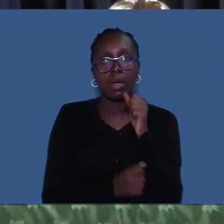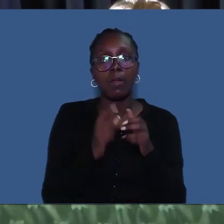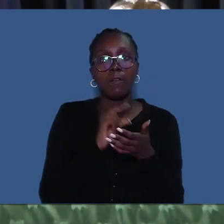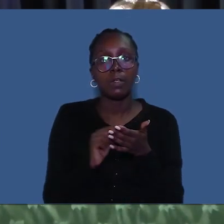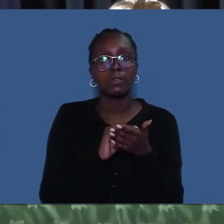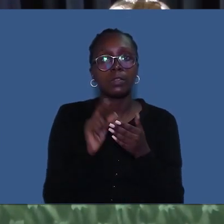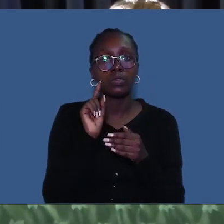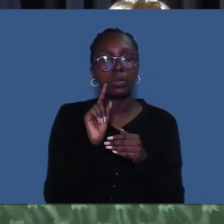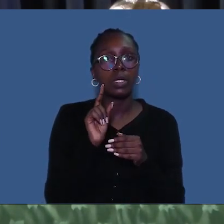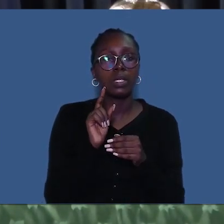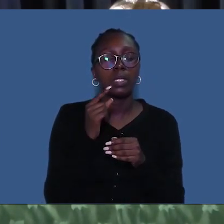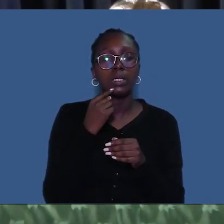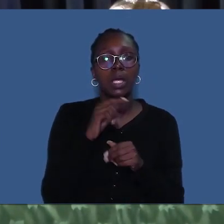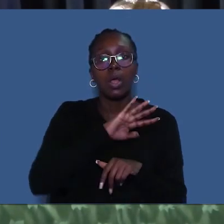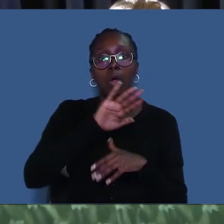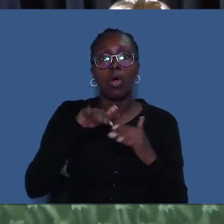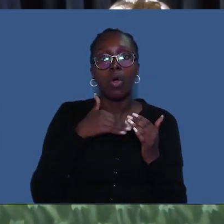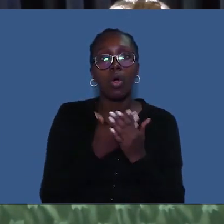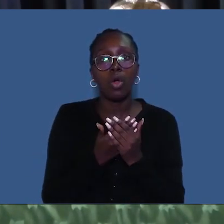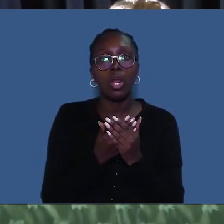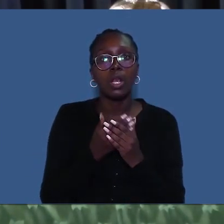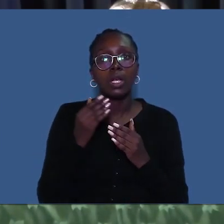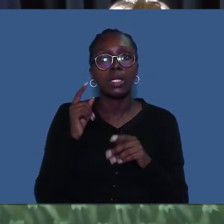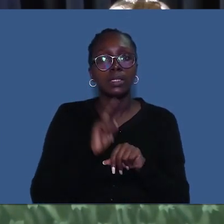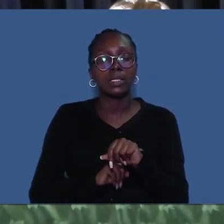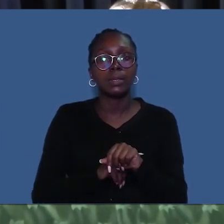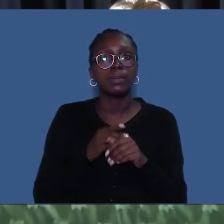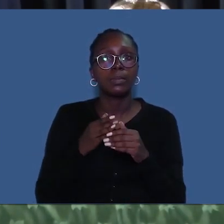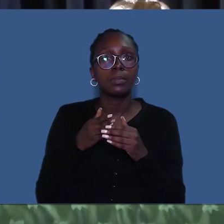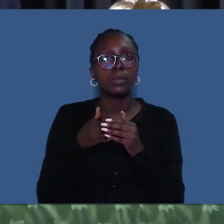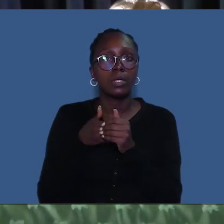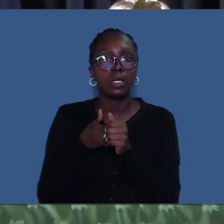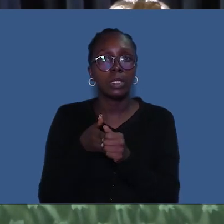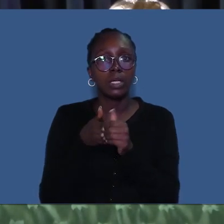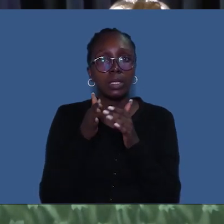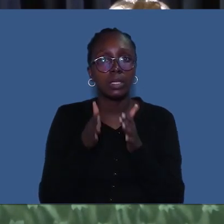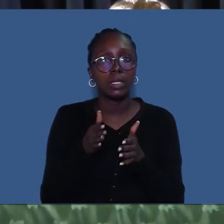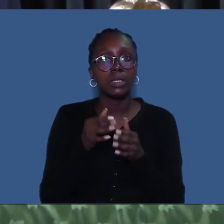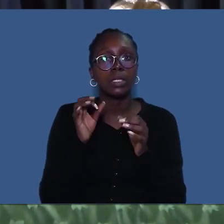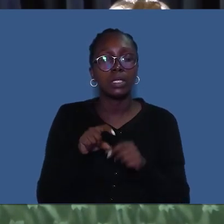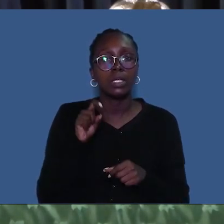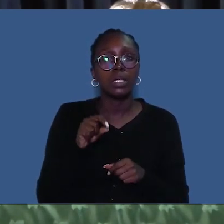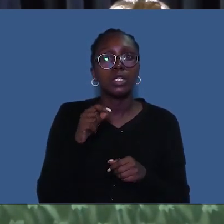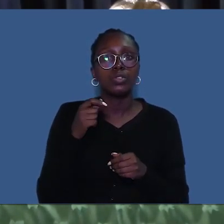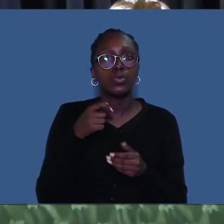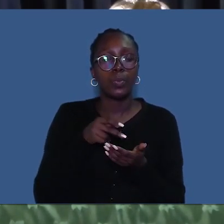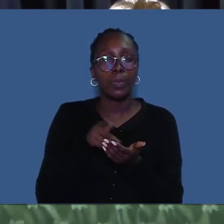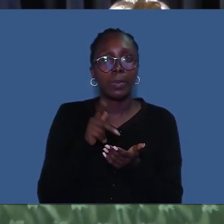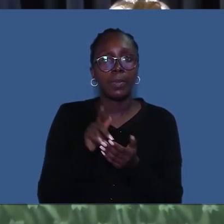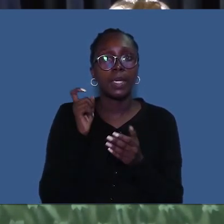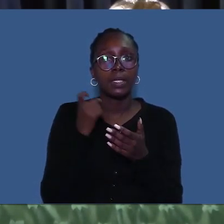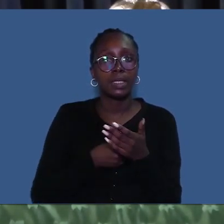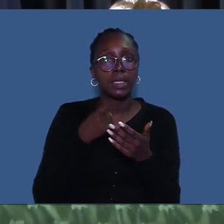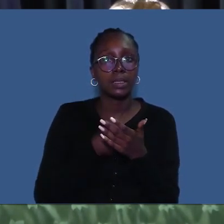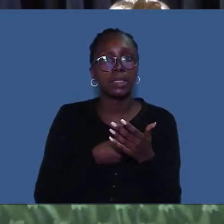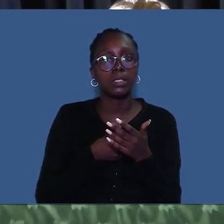all to submit to the governing authorities because they are established by God, and to pay taxes to enable the government to run its